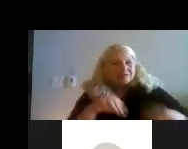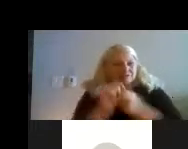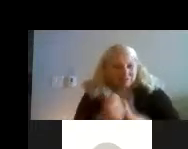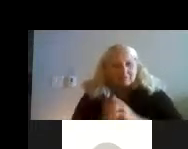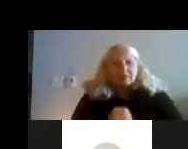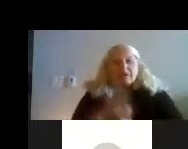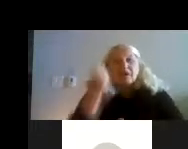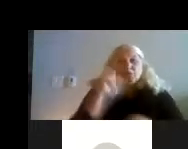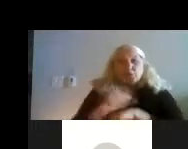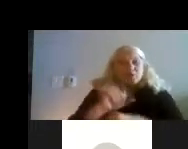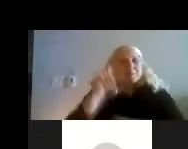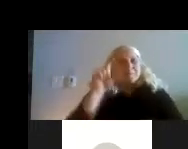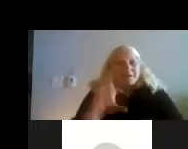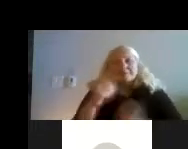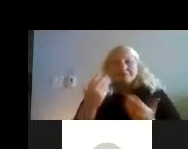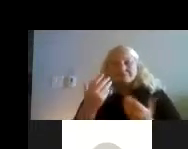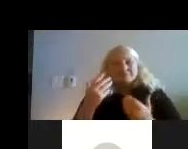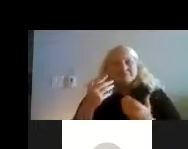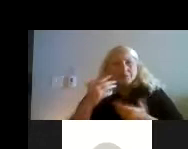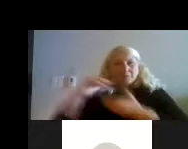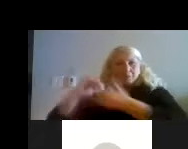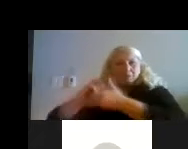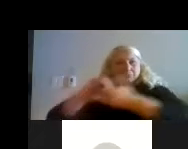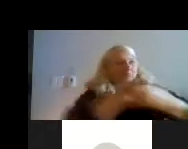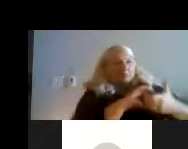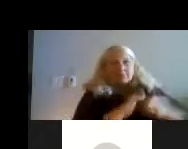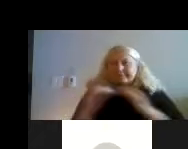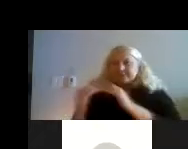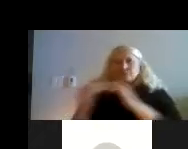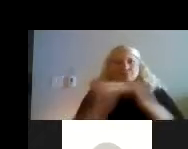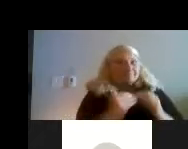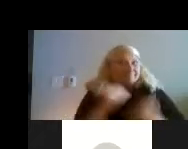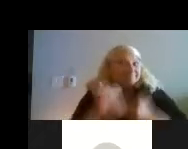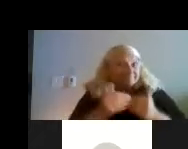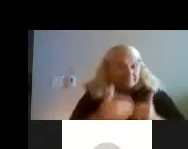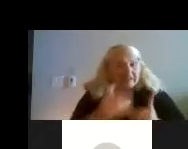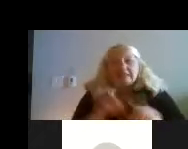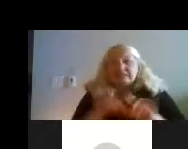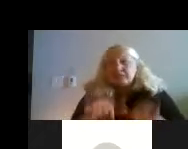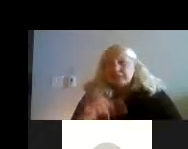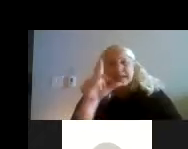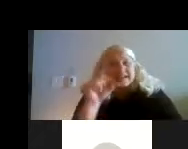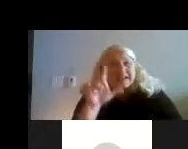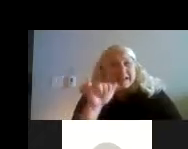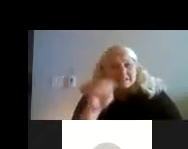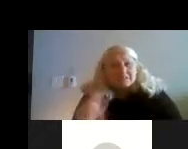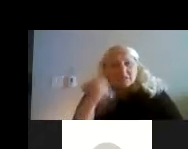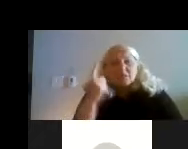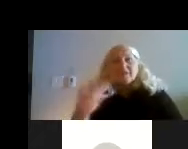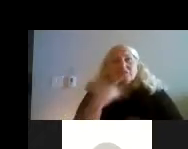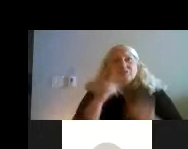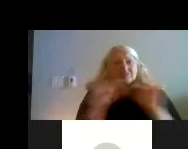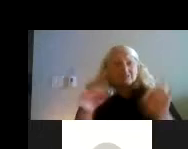partnerships and of course humility. And like Leslie mentioned, a phrase that underlies all of our research and our work is nothing